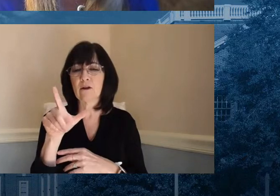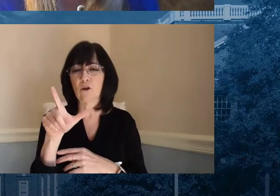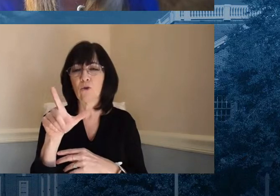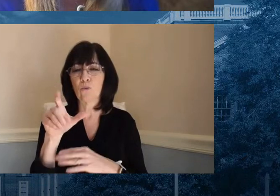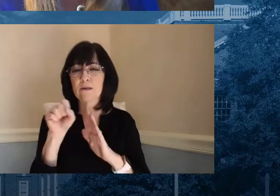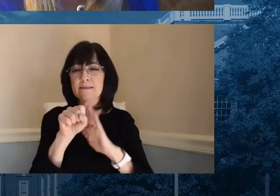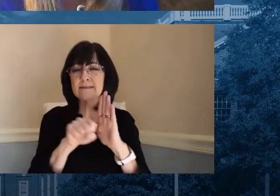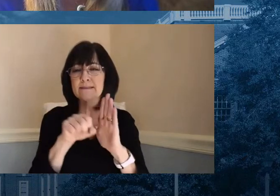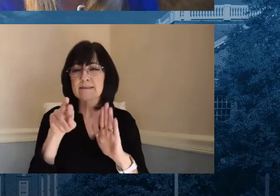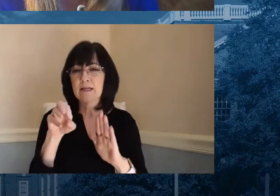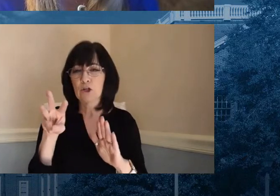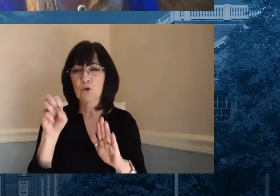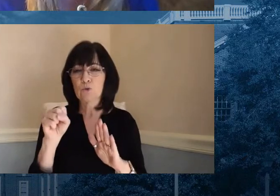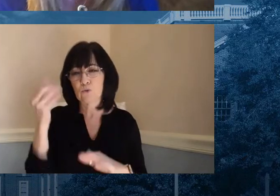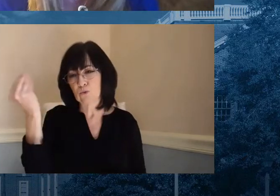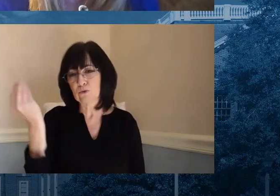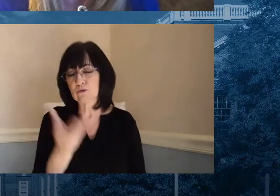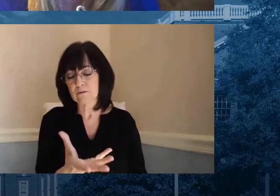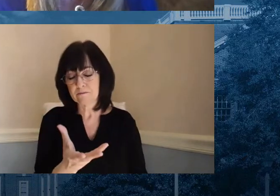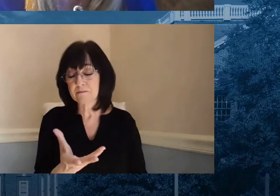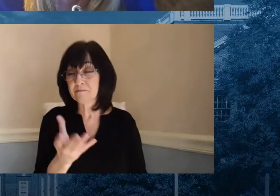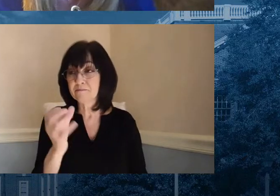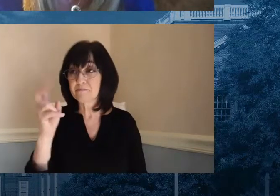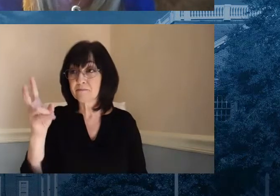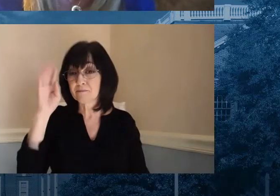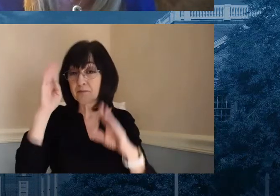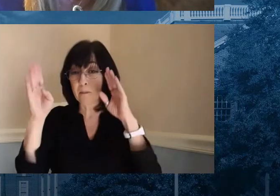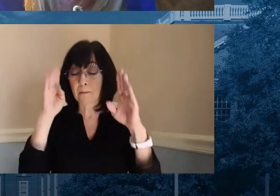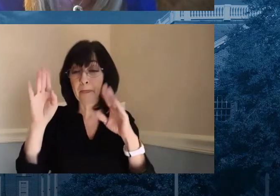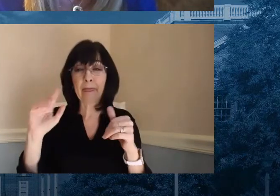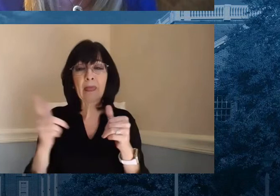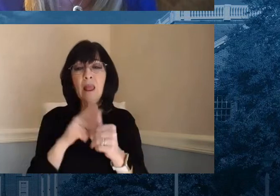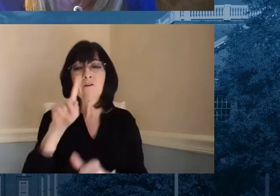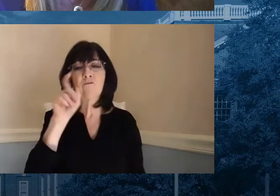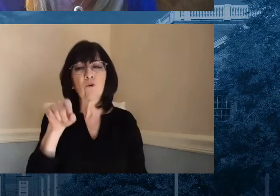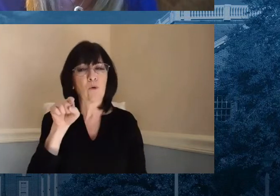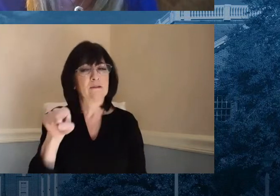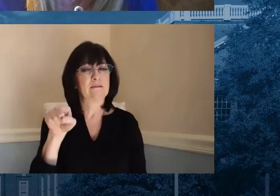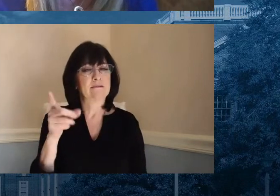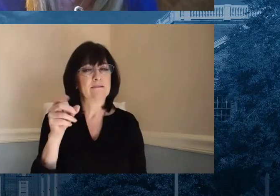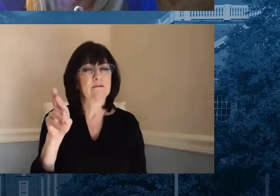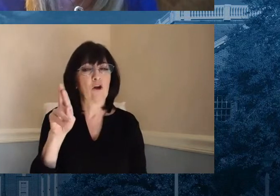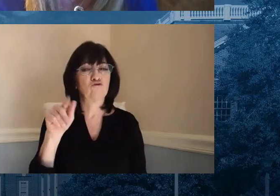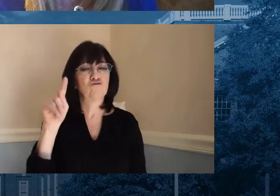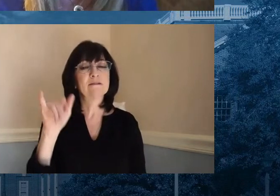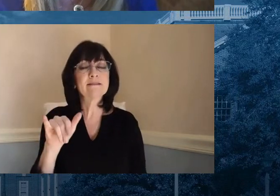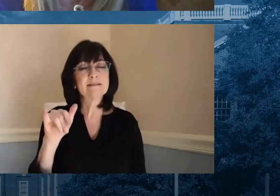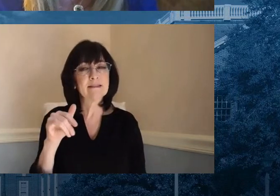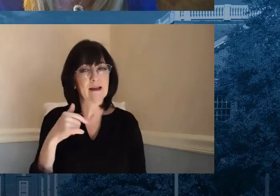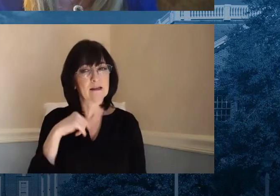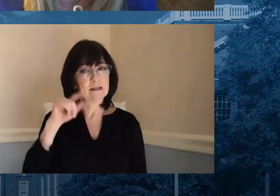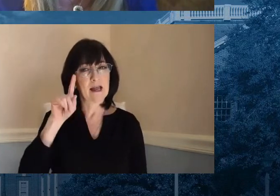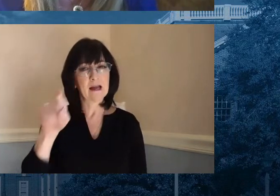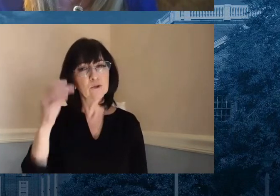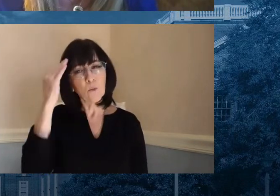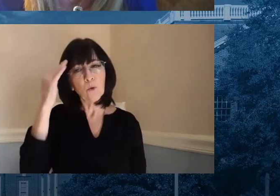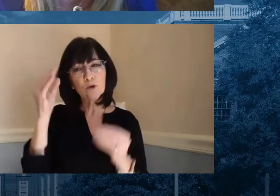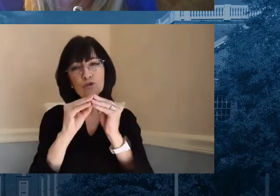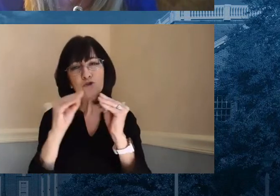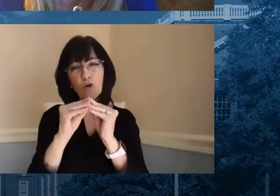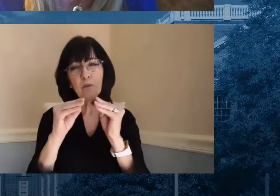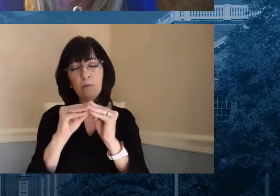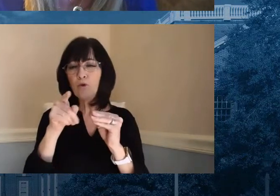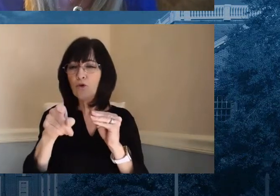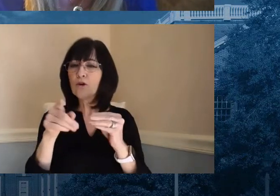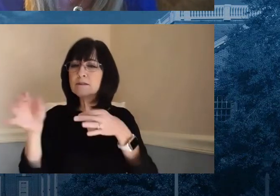Hi, everyone. First question probably is for Dr. Rattay. I just want to know a little bit more about the